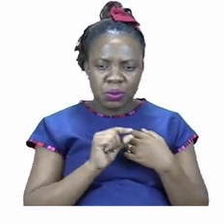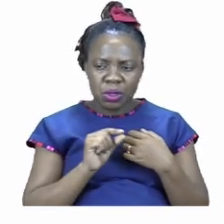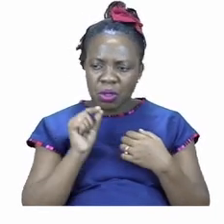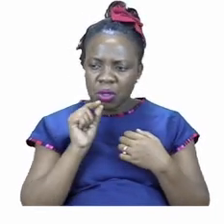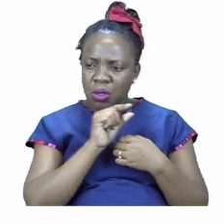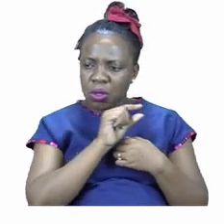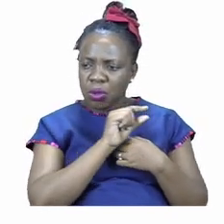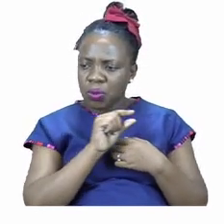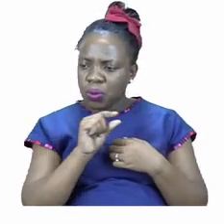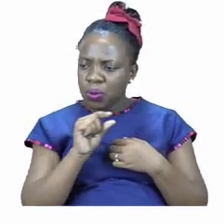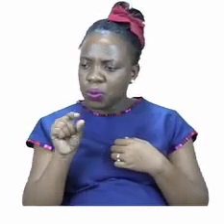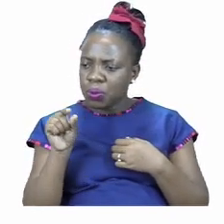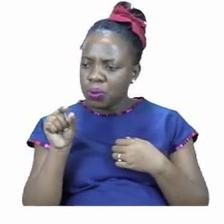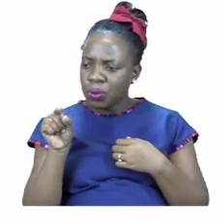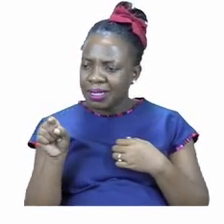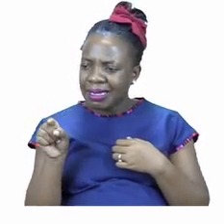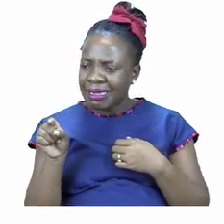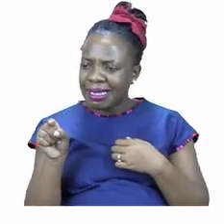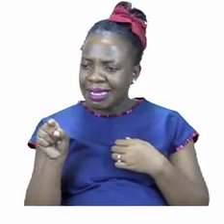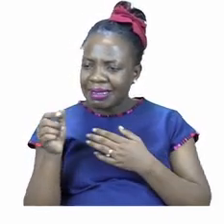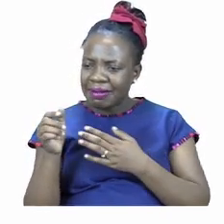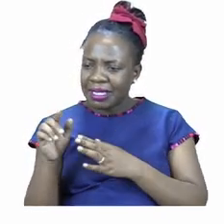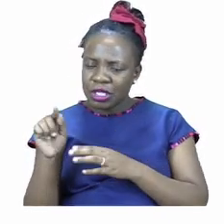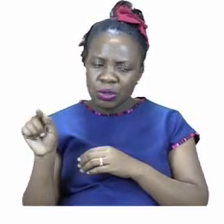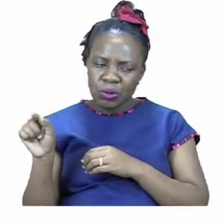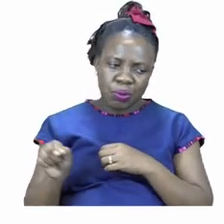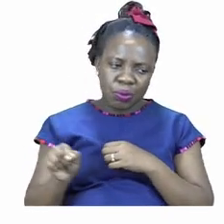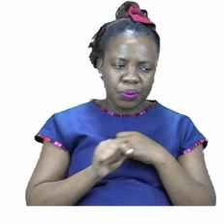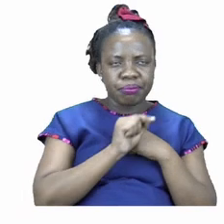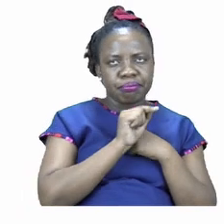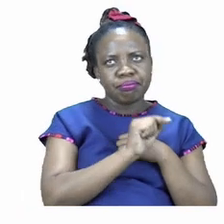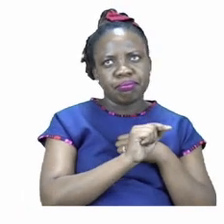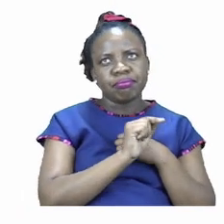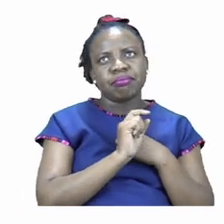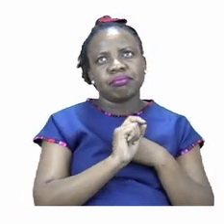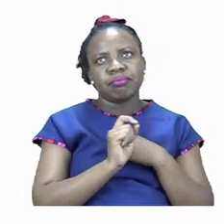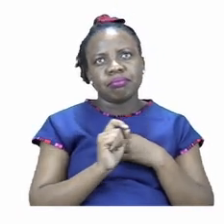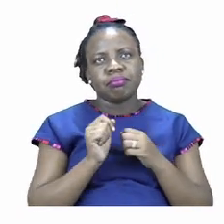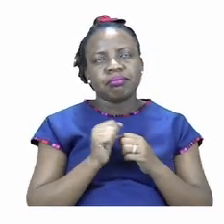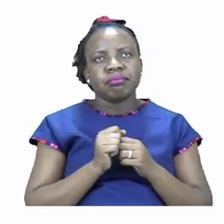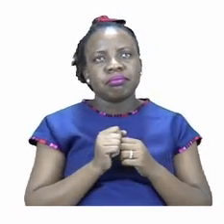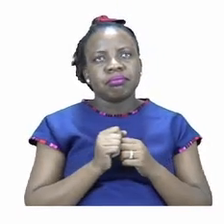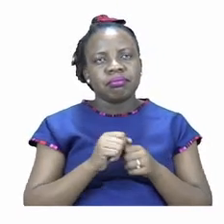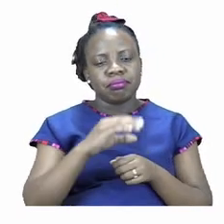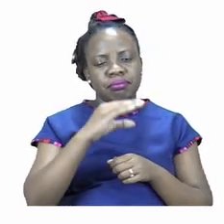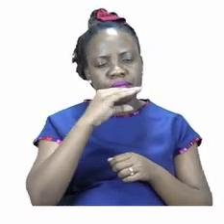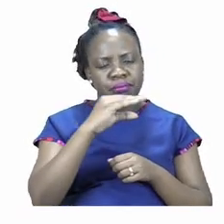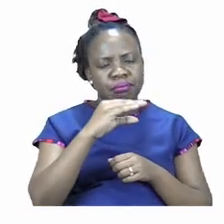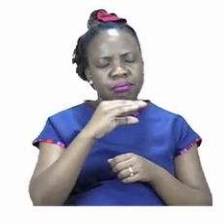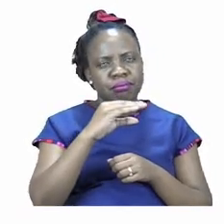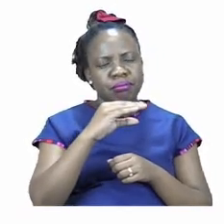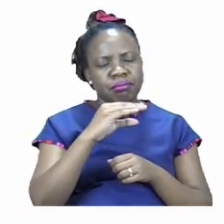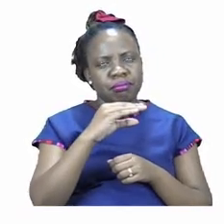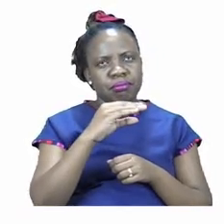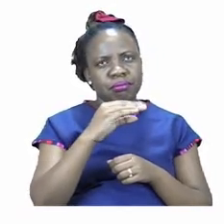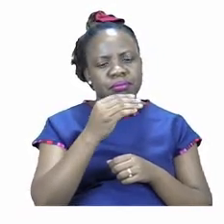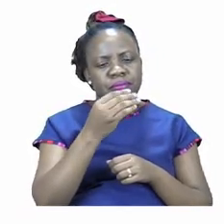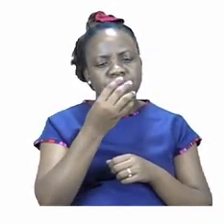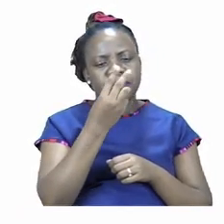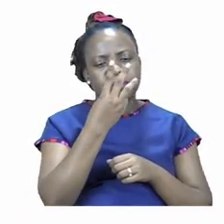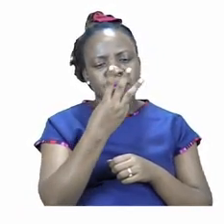that's okay. Go to the next one. Remember, a paragraph should be at least 3 or